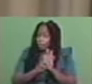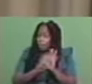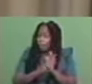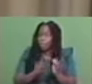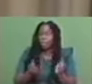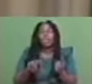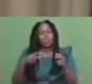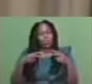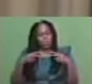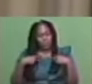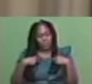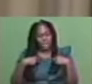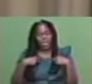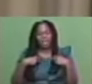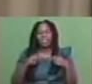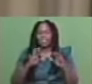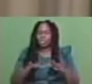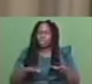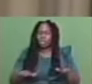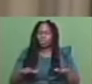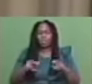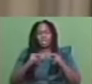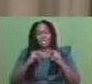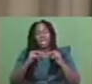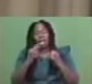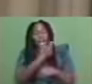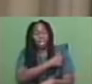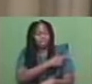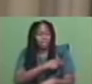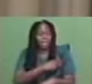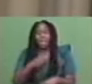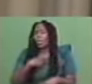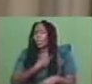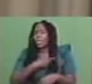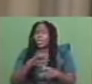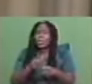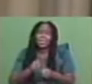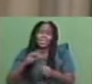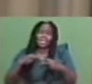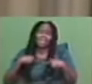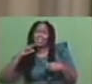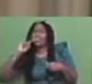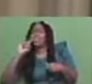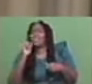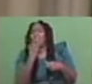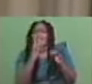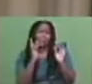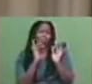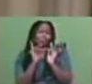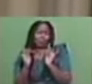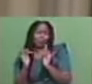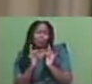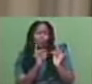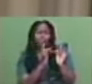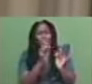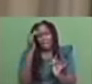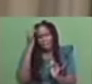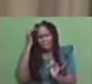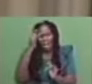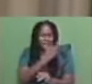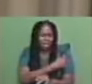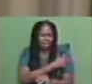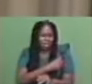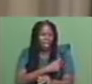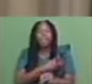on the way to creating the first digital hospital in the Caribbean for medical tourism. Of